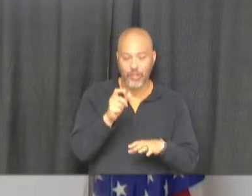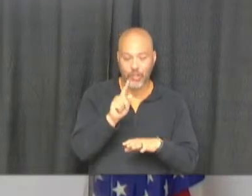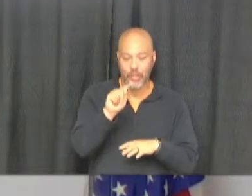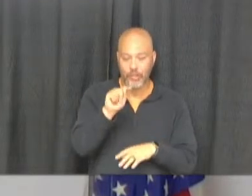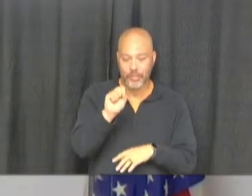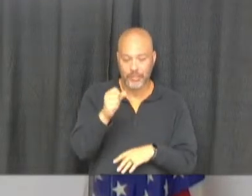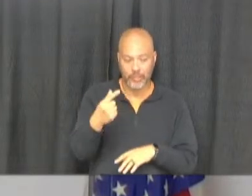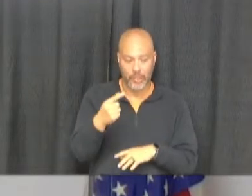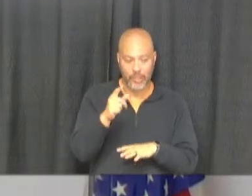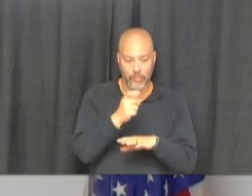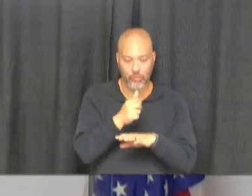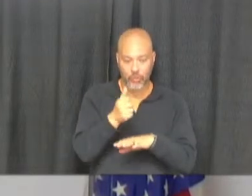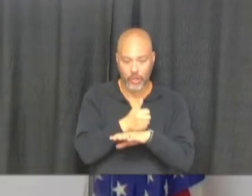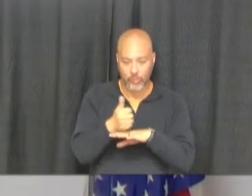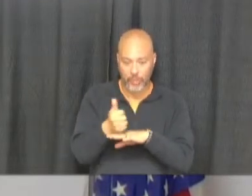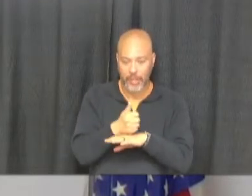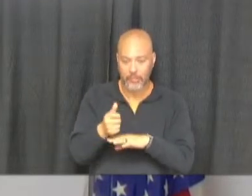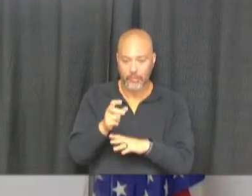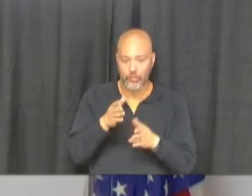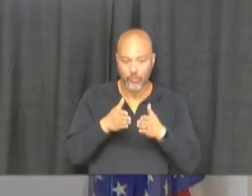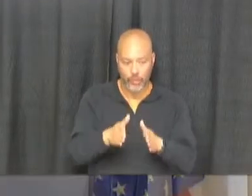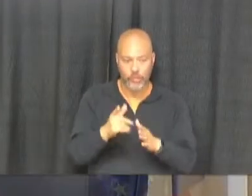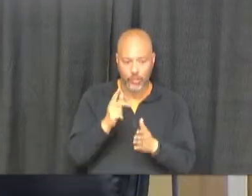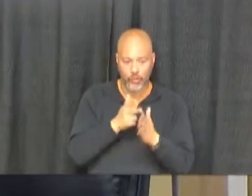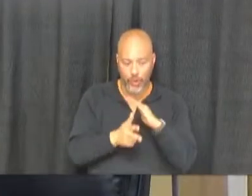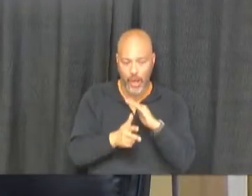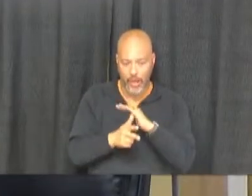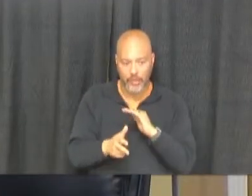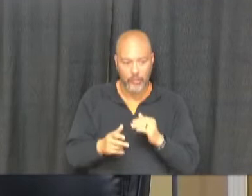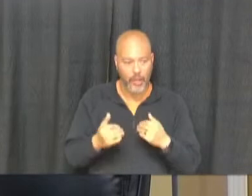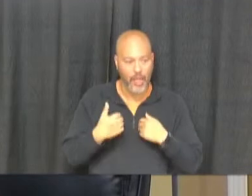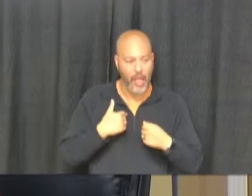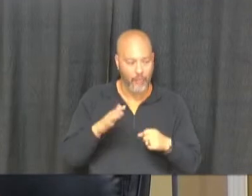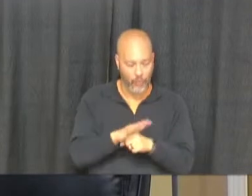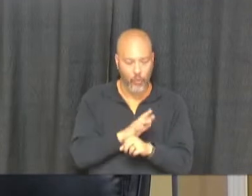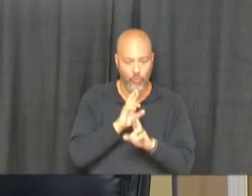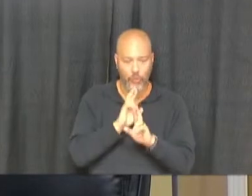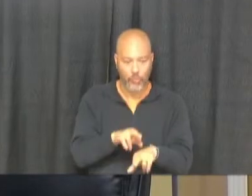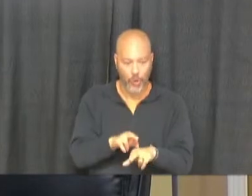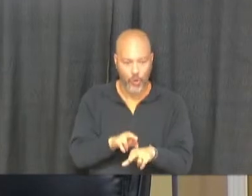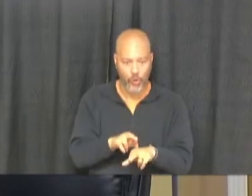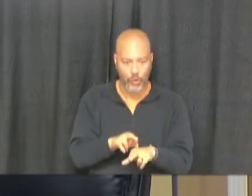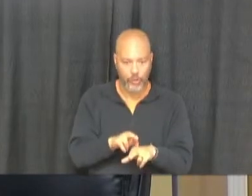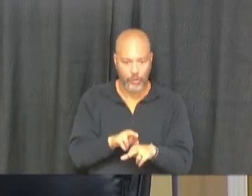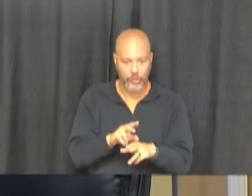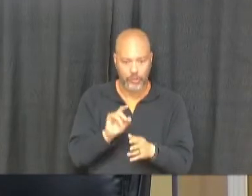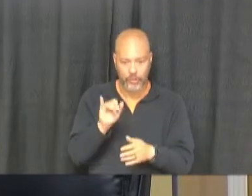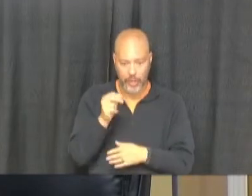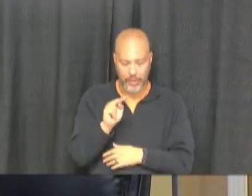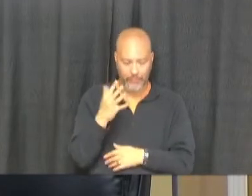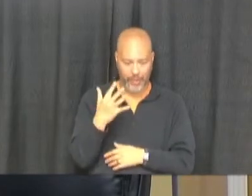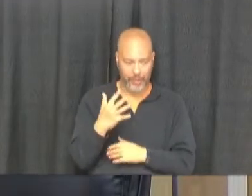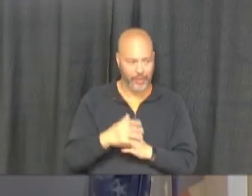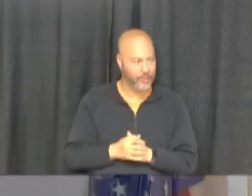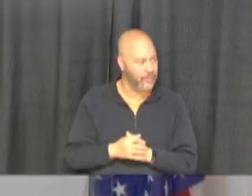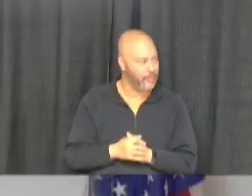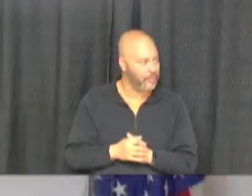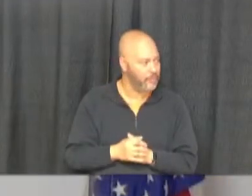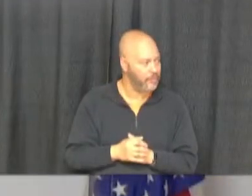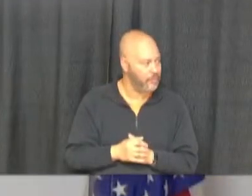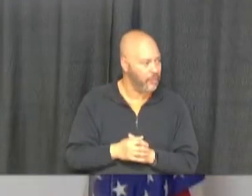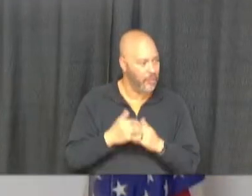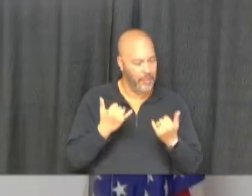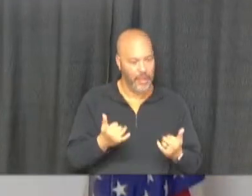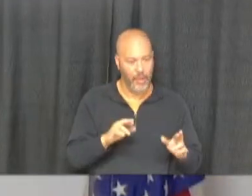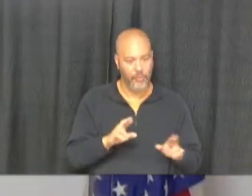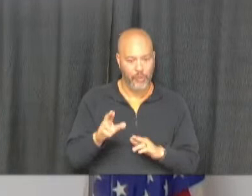Streets, and Garage Committee, Chairperson Smith, you are recognized. Thank you, Mayor. I have a report on January the 5th. Okay, thank you very much.